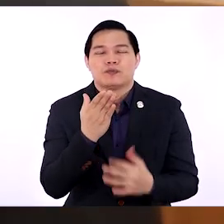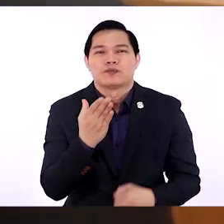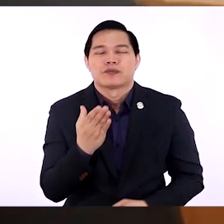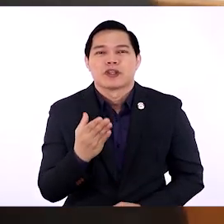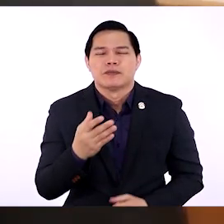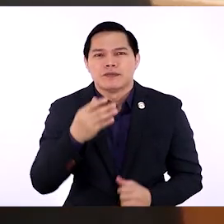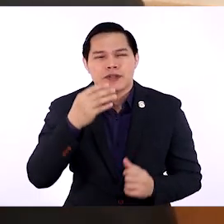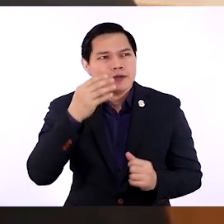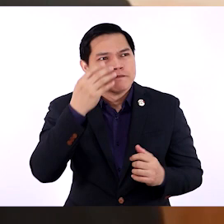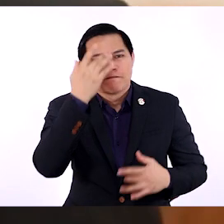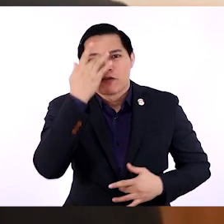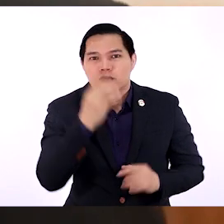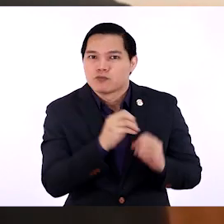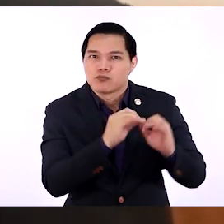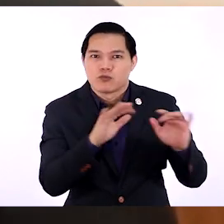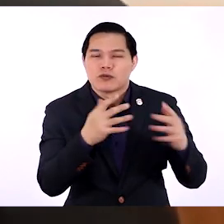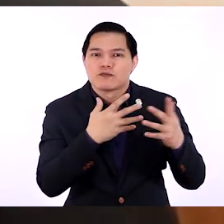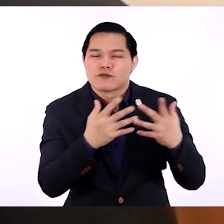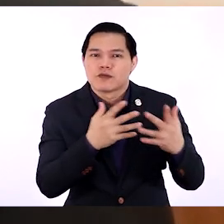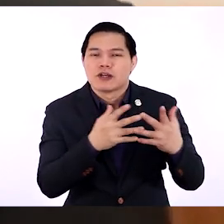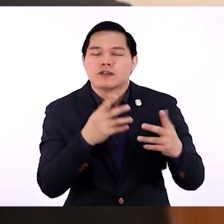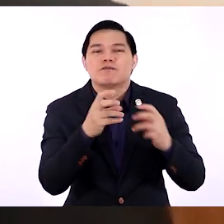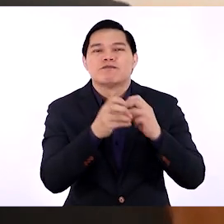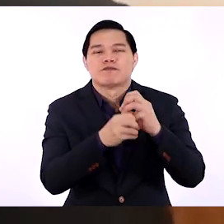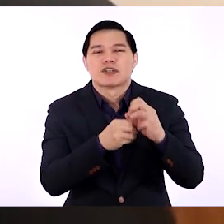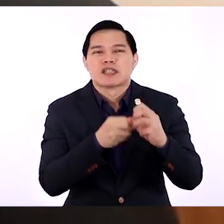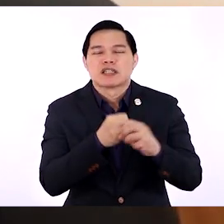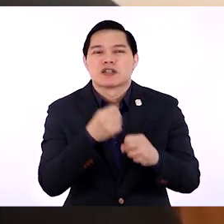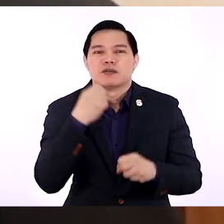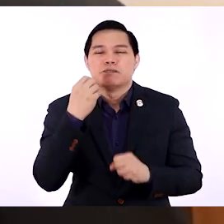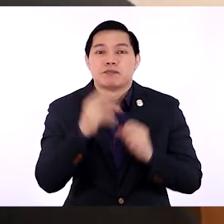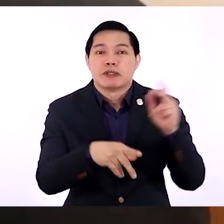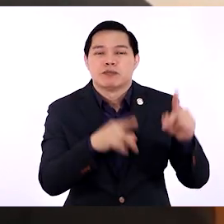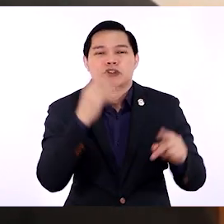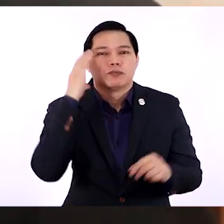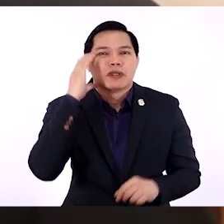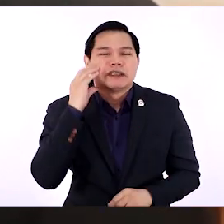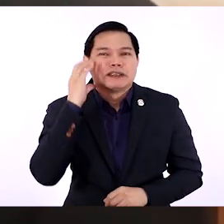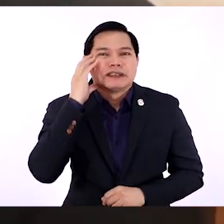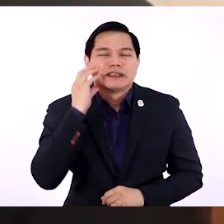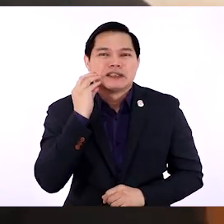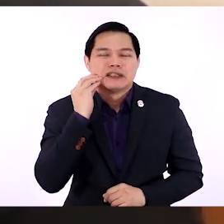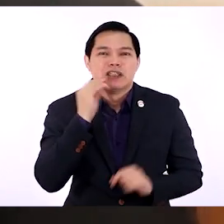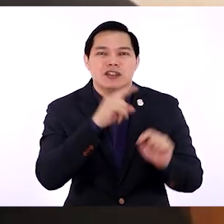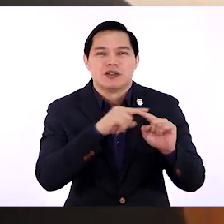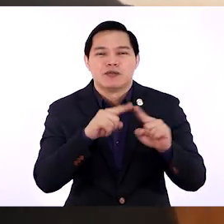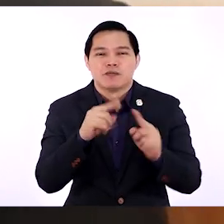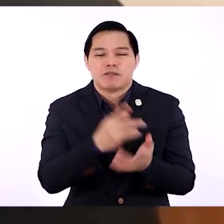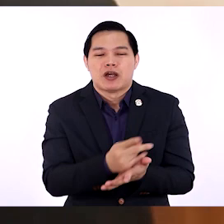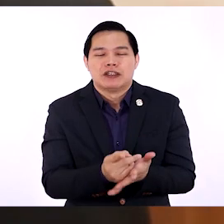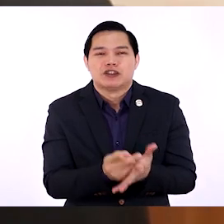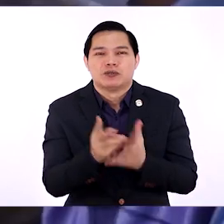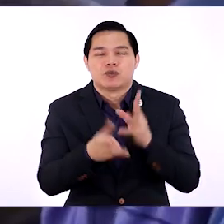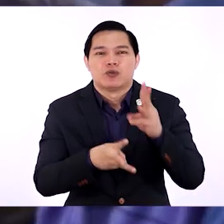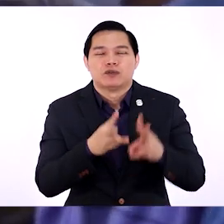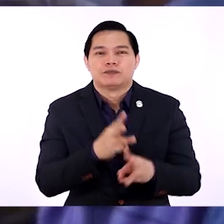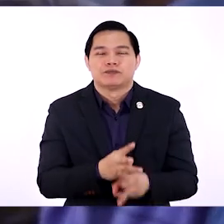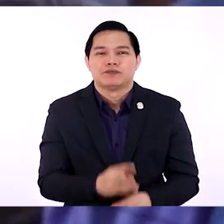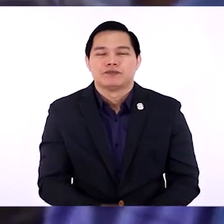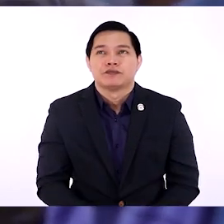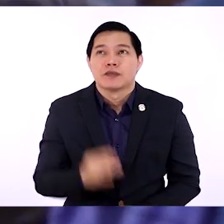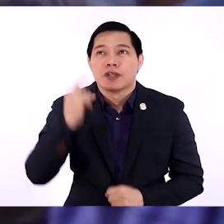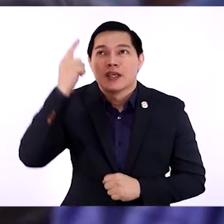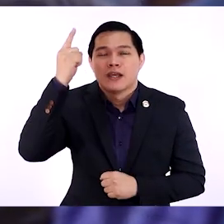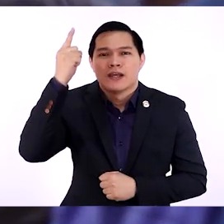of the pandemic and the hardships that people experience in the different parts of the world.